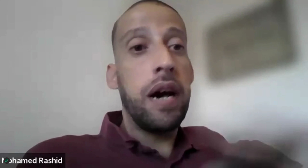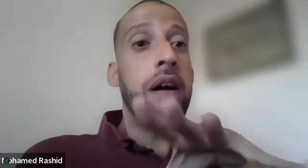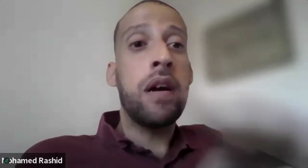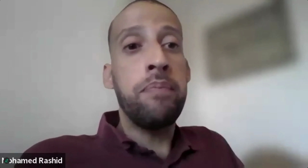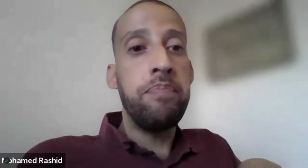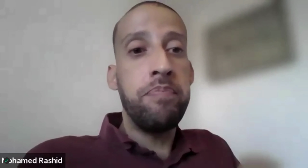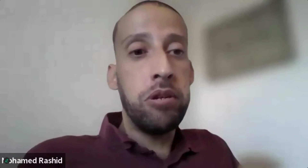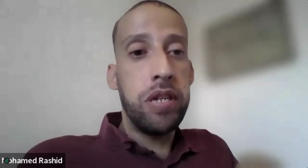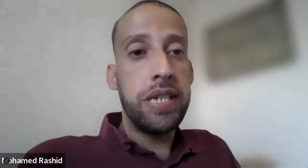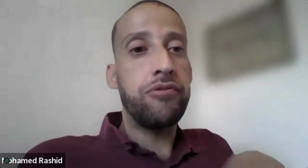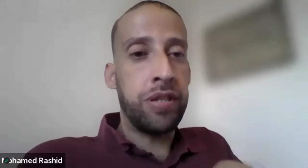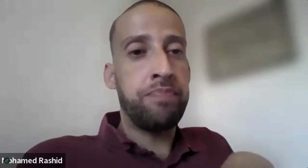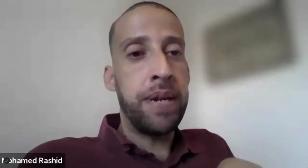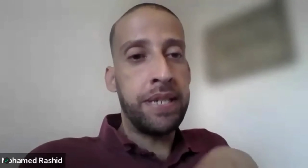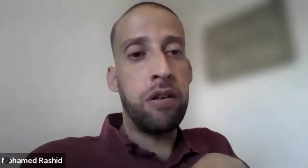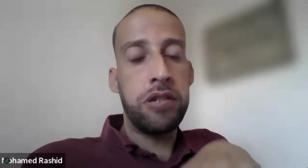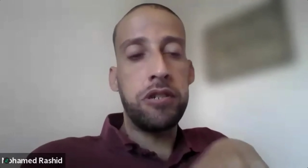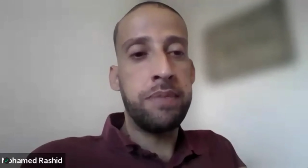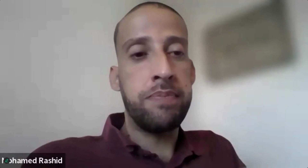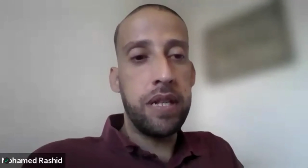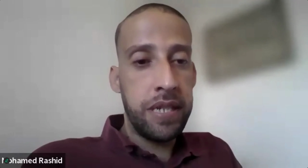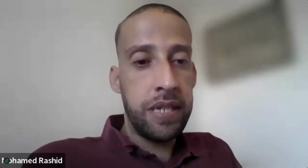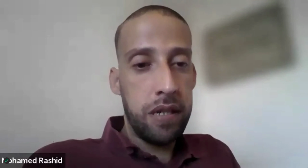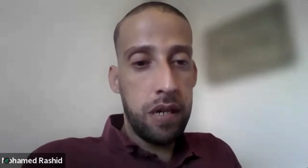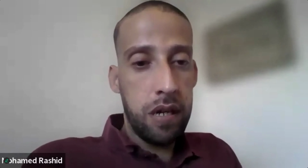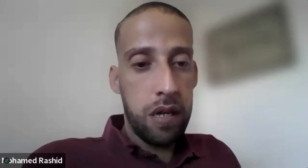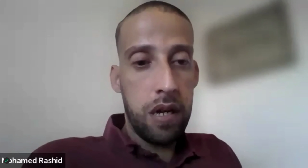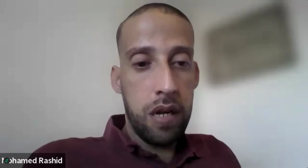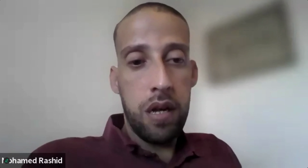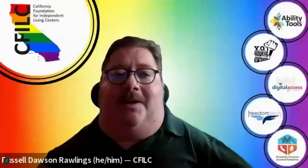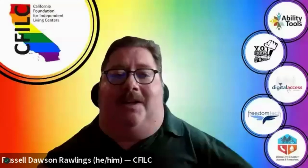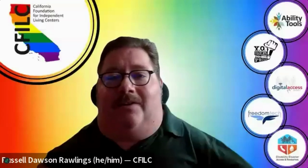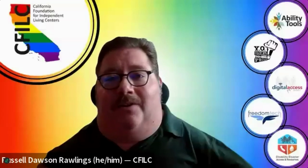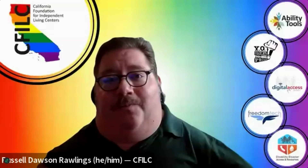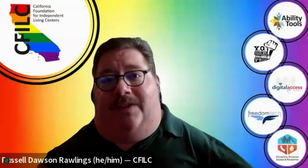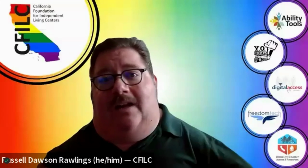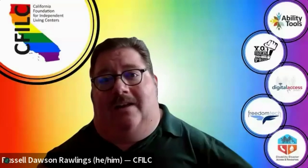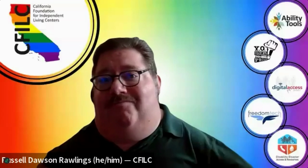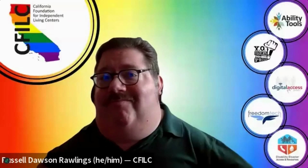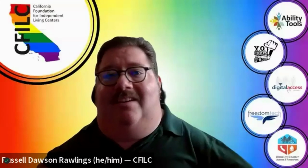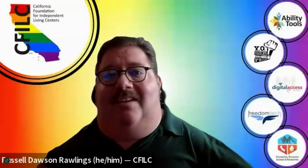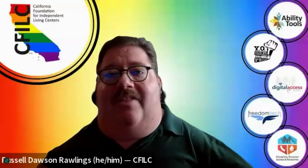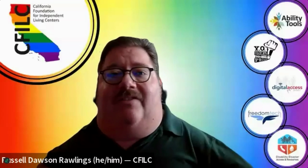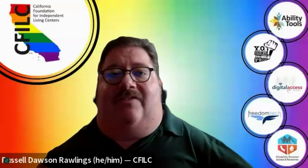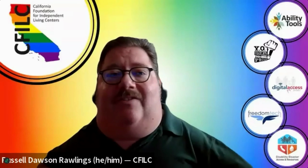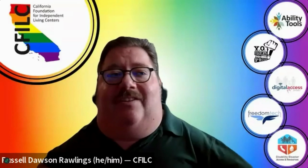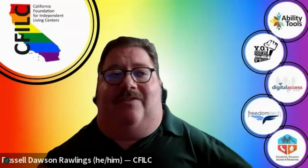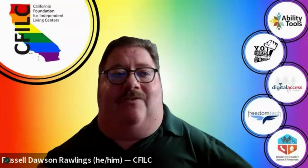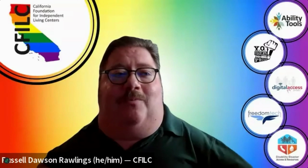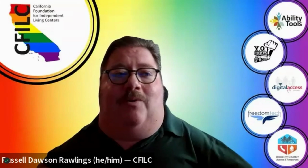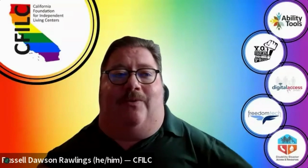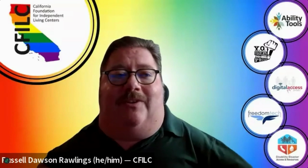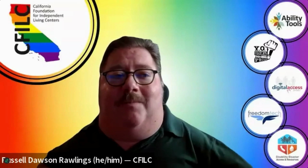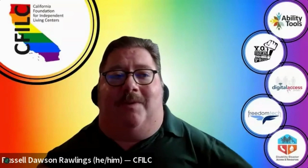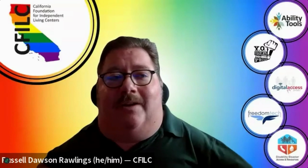of a community just based on your disability. Yeah, I mean, uh, that's